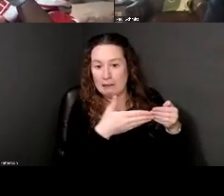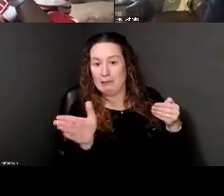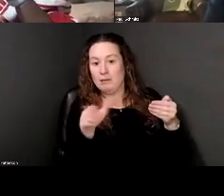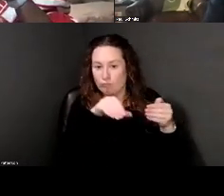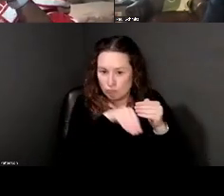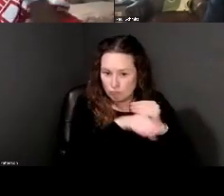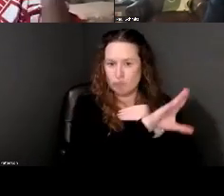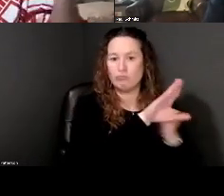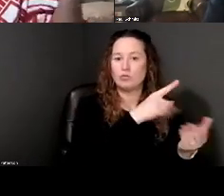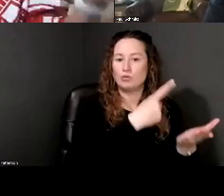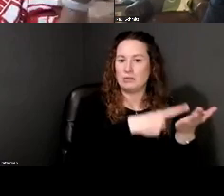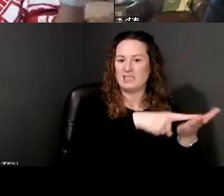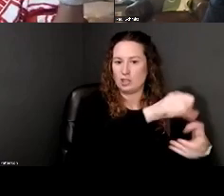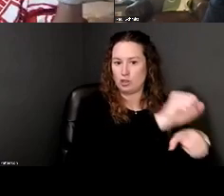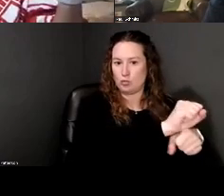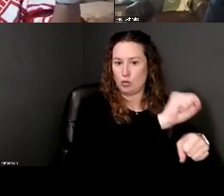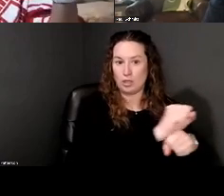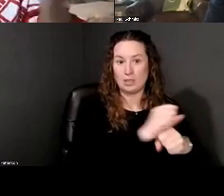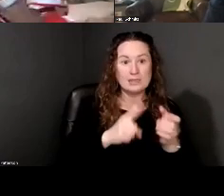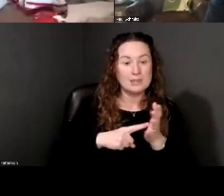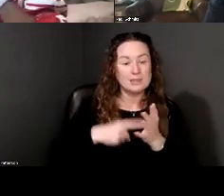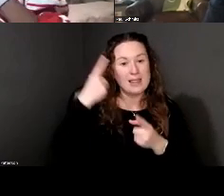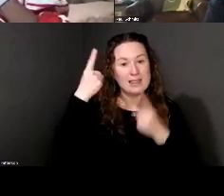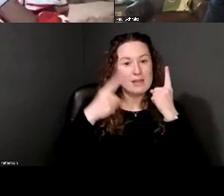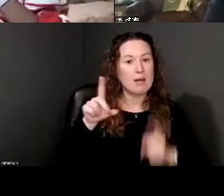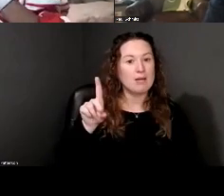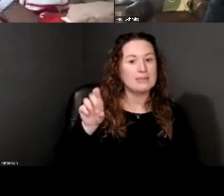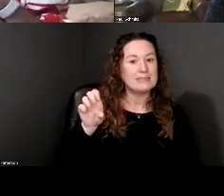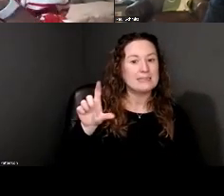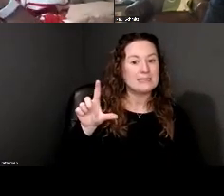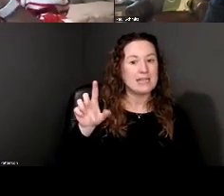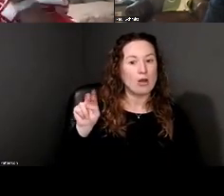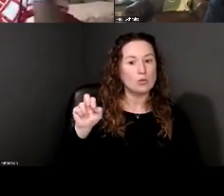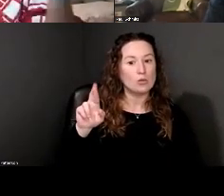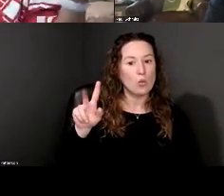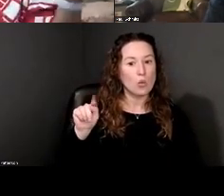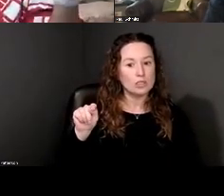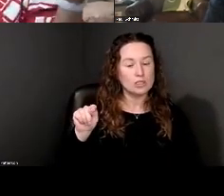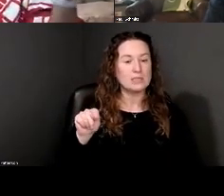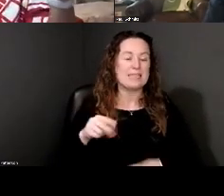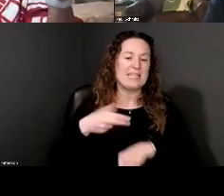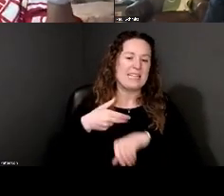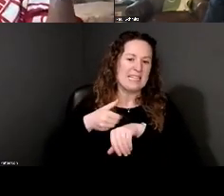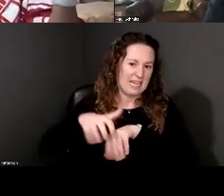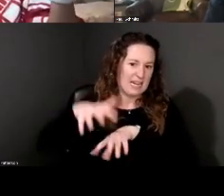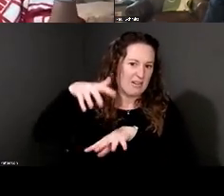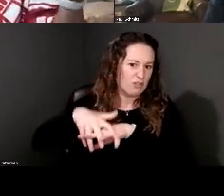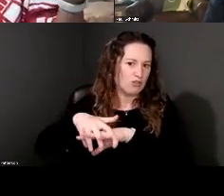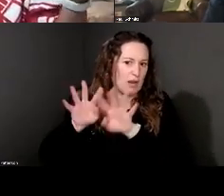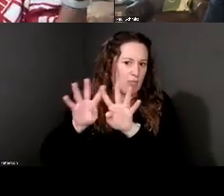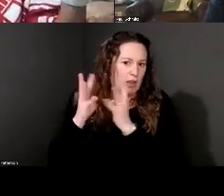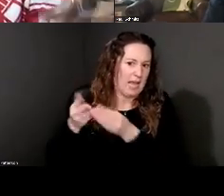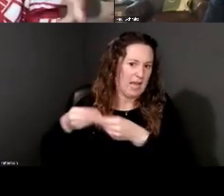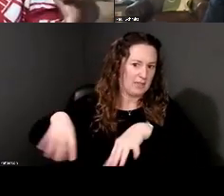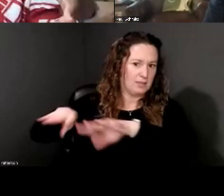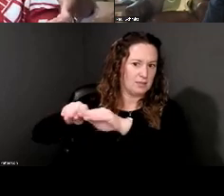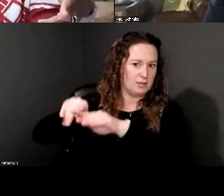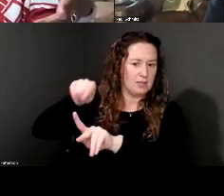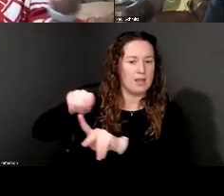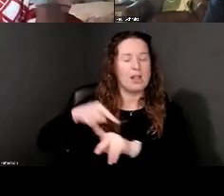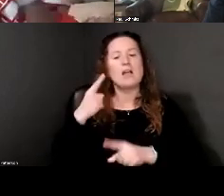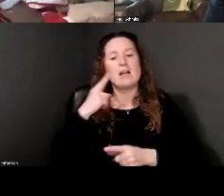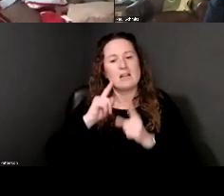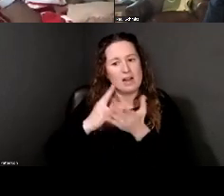Sometimes the conversation, I'm thinking of Del Norte, Native and tribal lands, the conversation, there was a conversation about